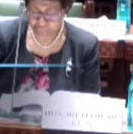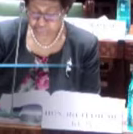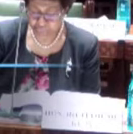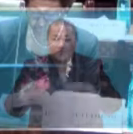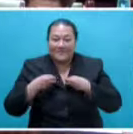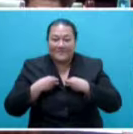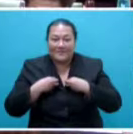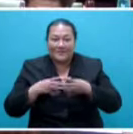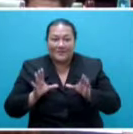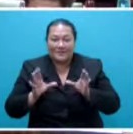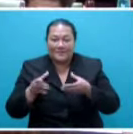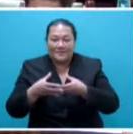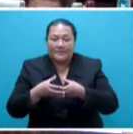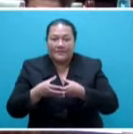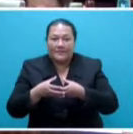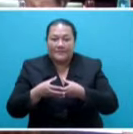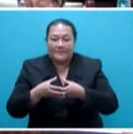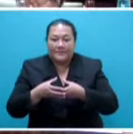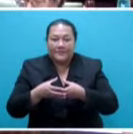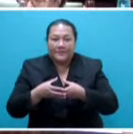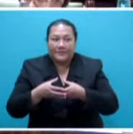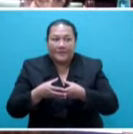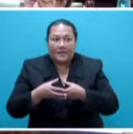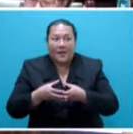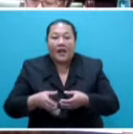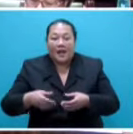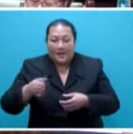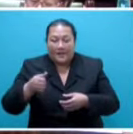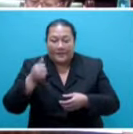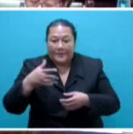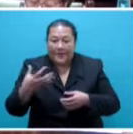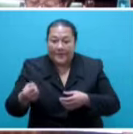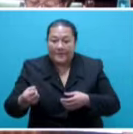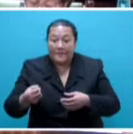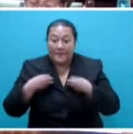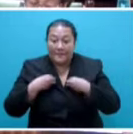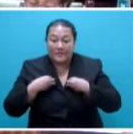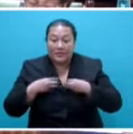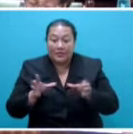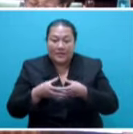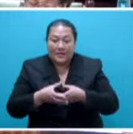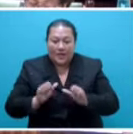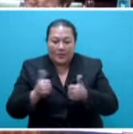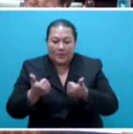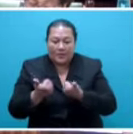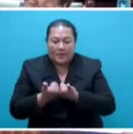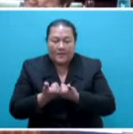Mr. Speaker, sir, the Business Committee has agreed with this, but you